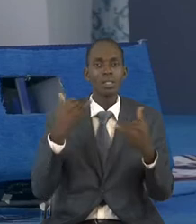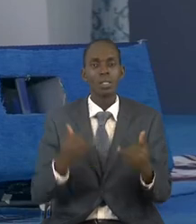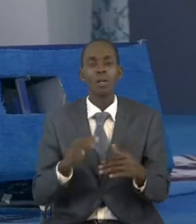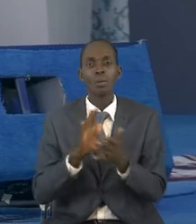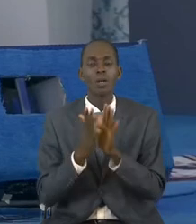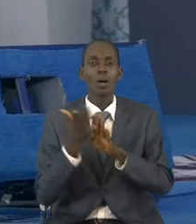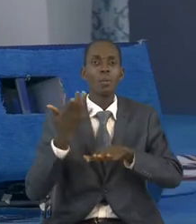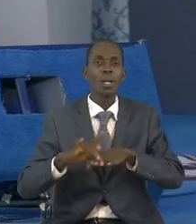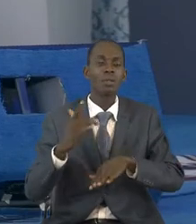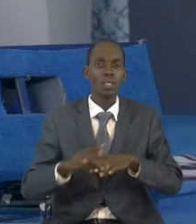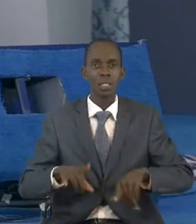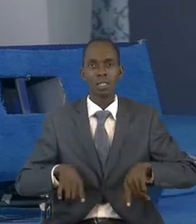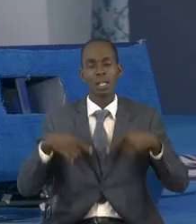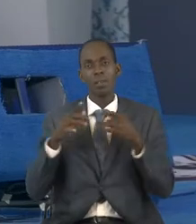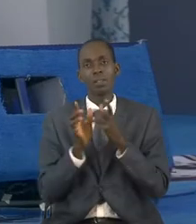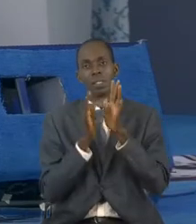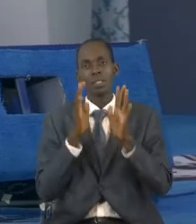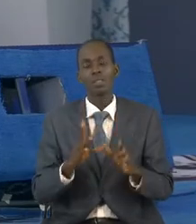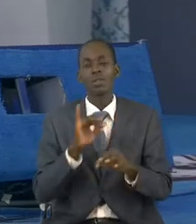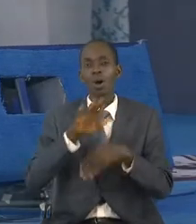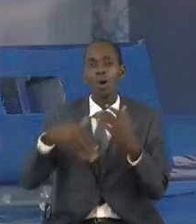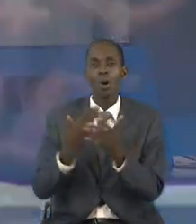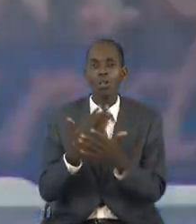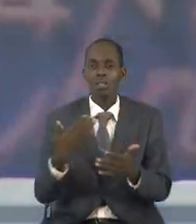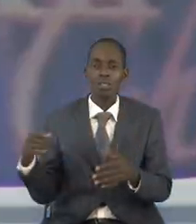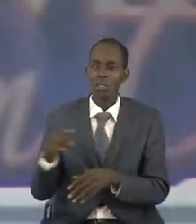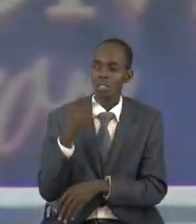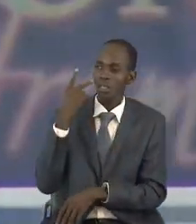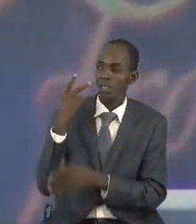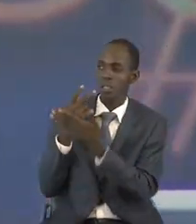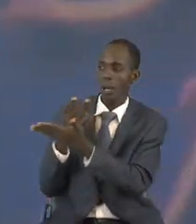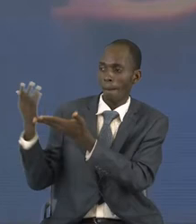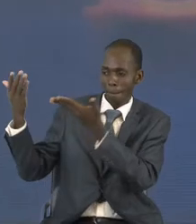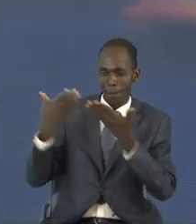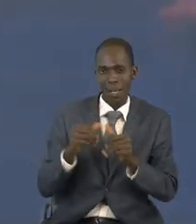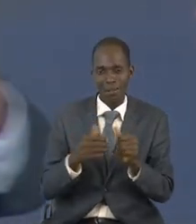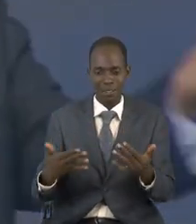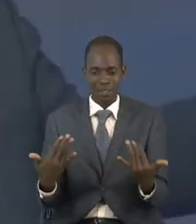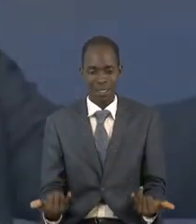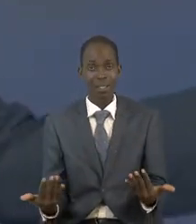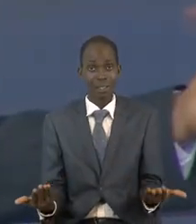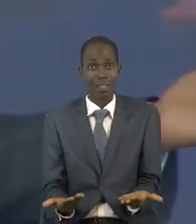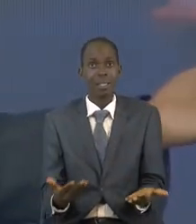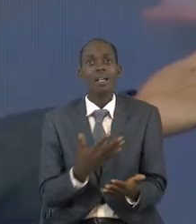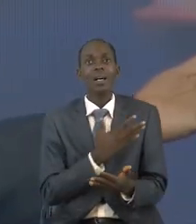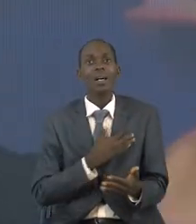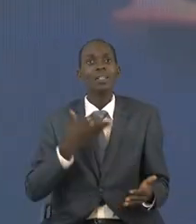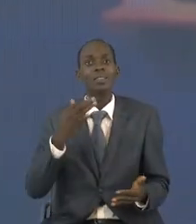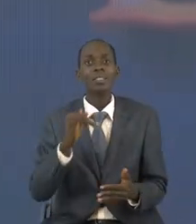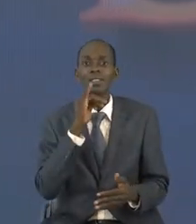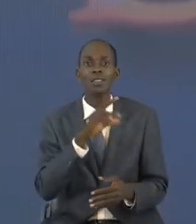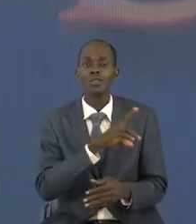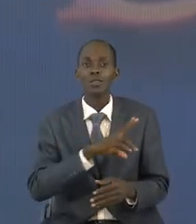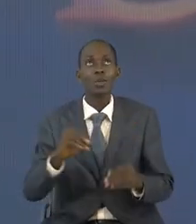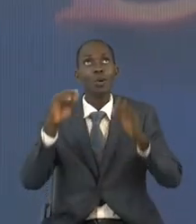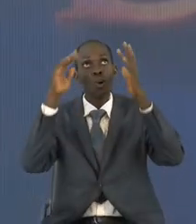the things they have seen over there, they bring everything here, and then there's no hope for the Christian